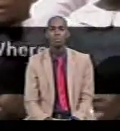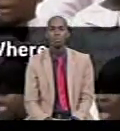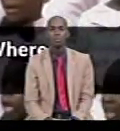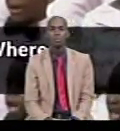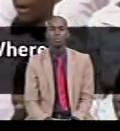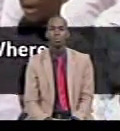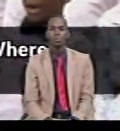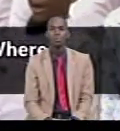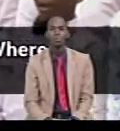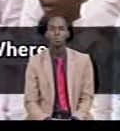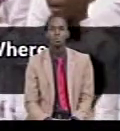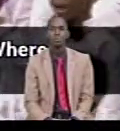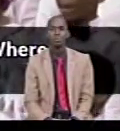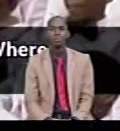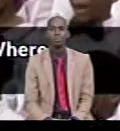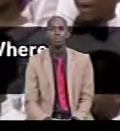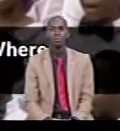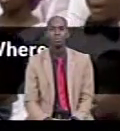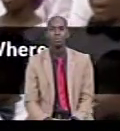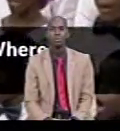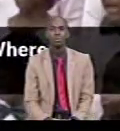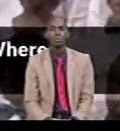once again